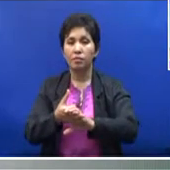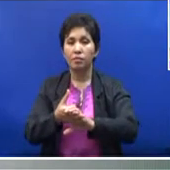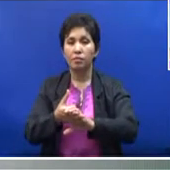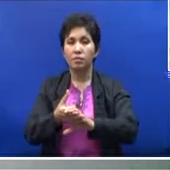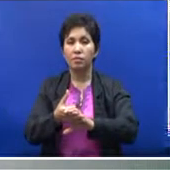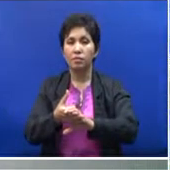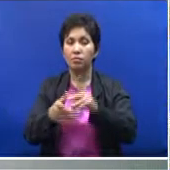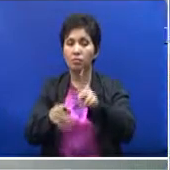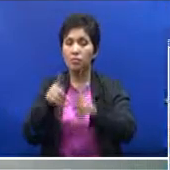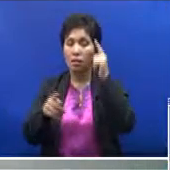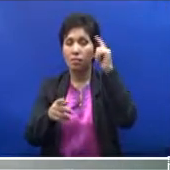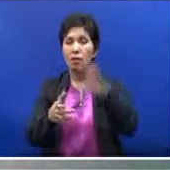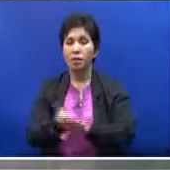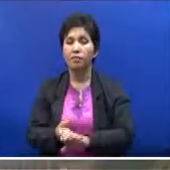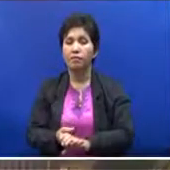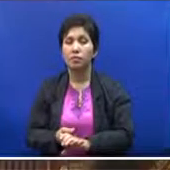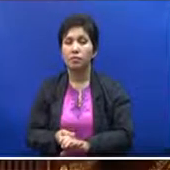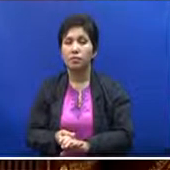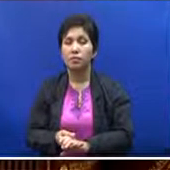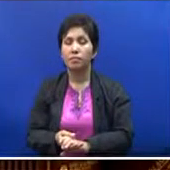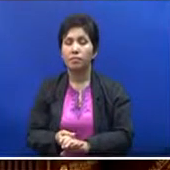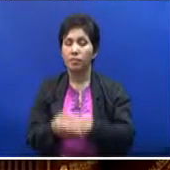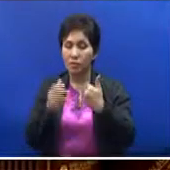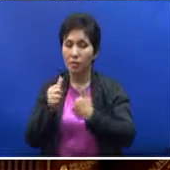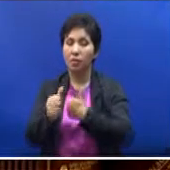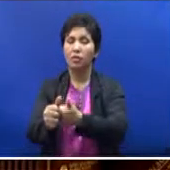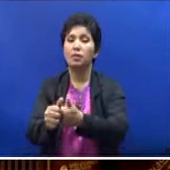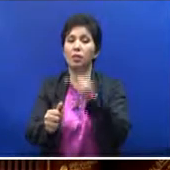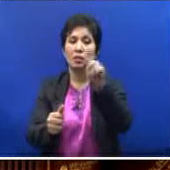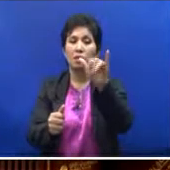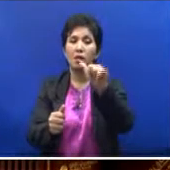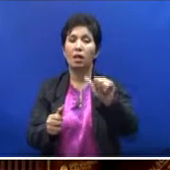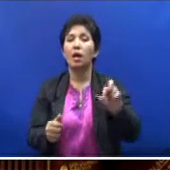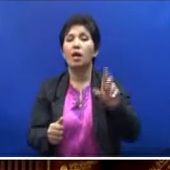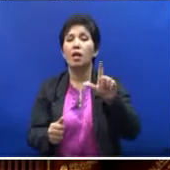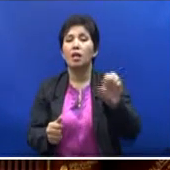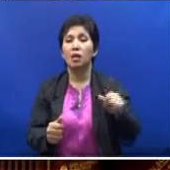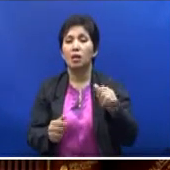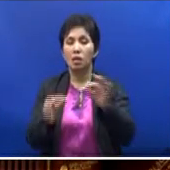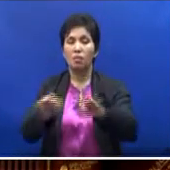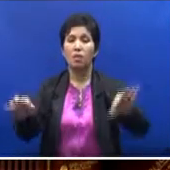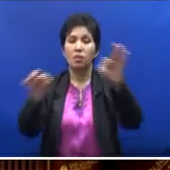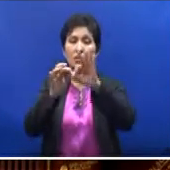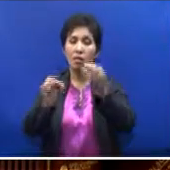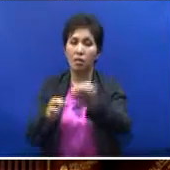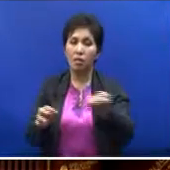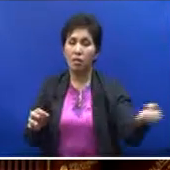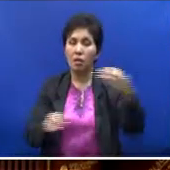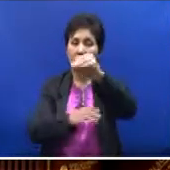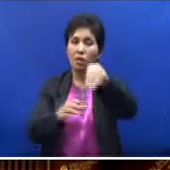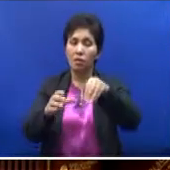beings. Okay, whereby according to him, the important element in religion, it